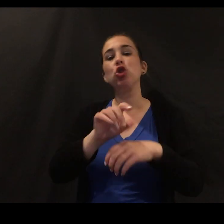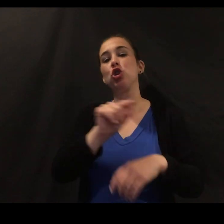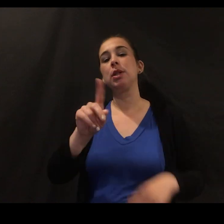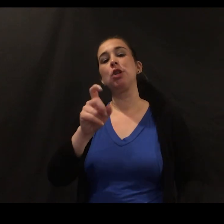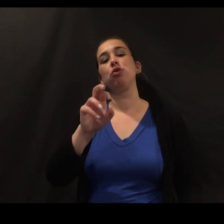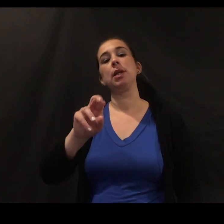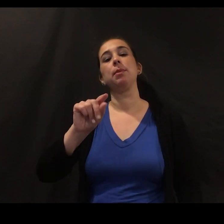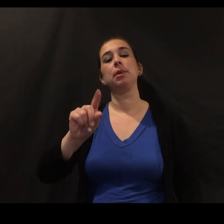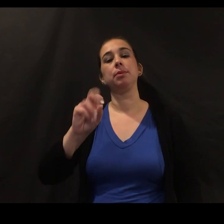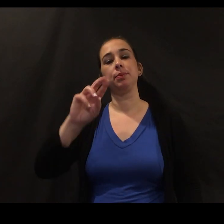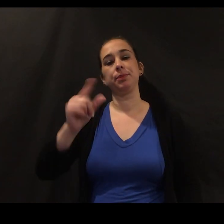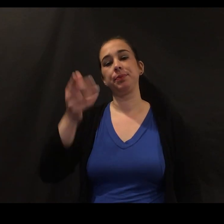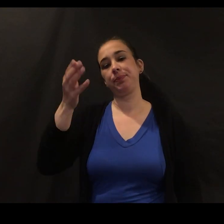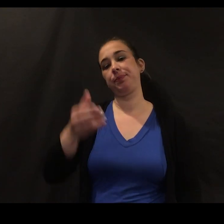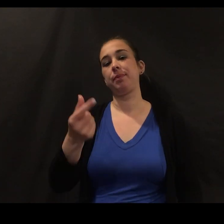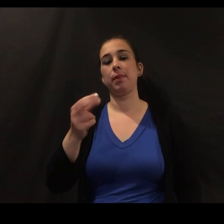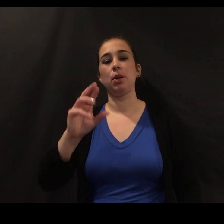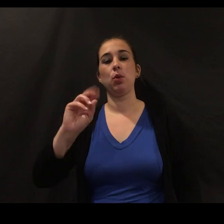church-redeemer.org/groups.